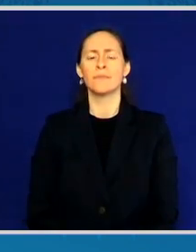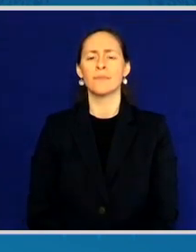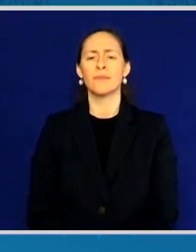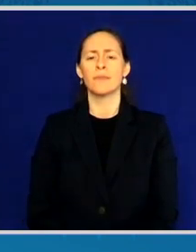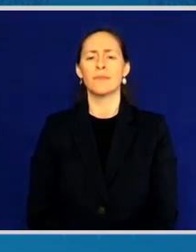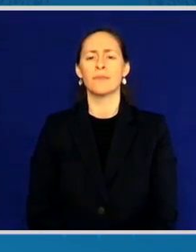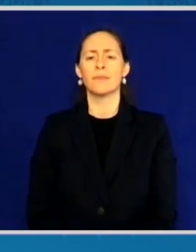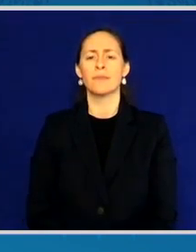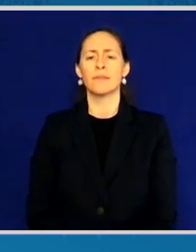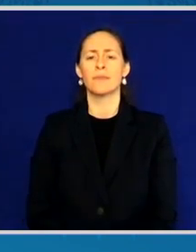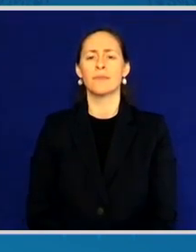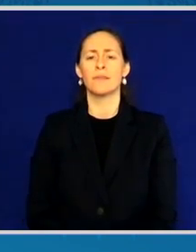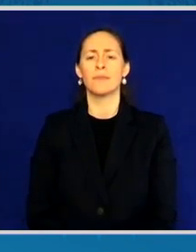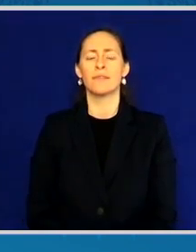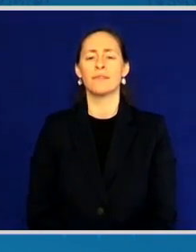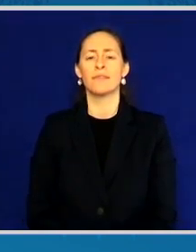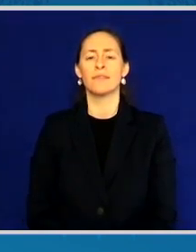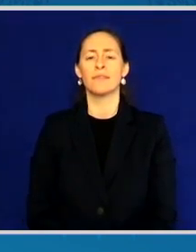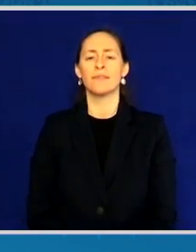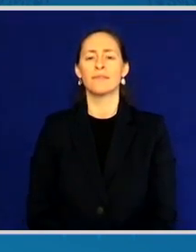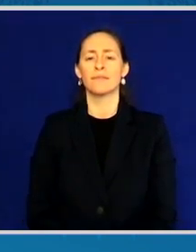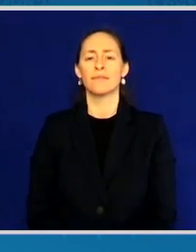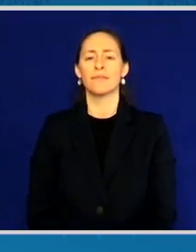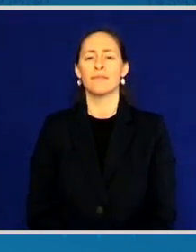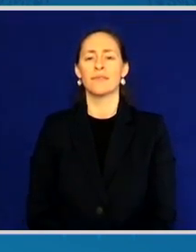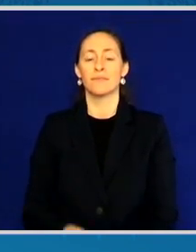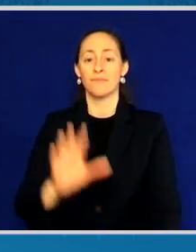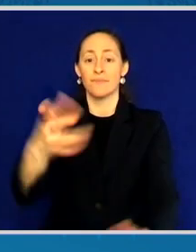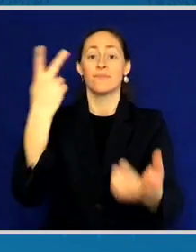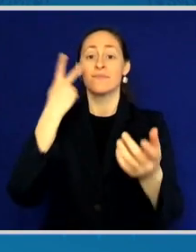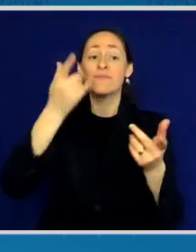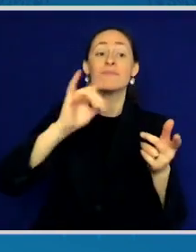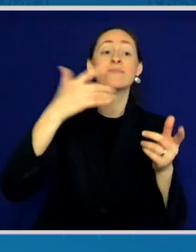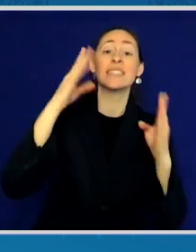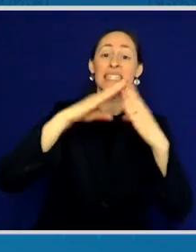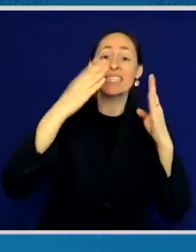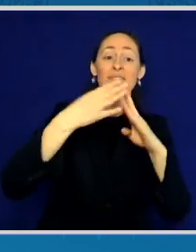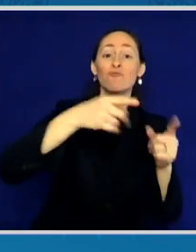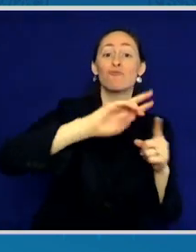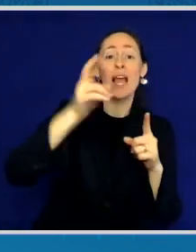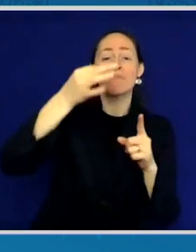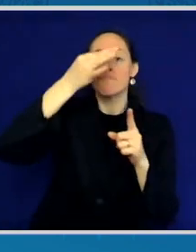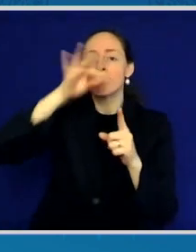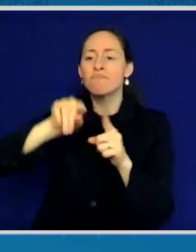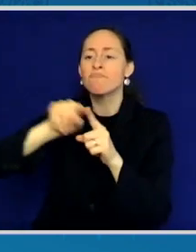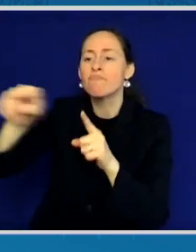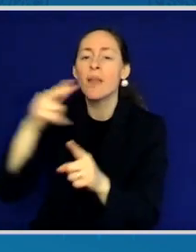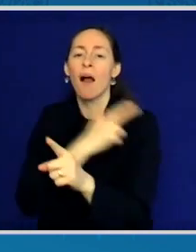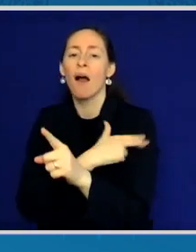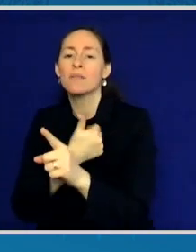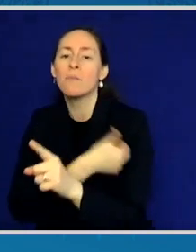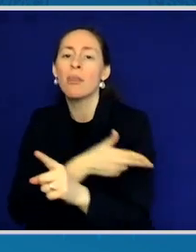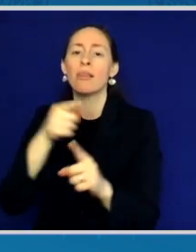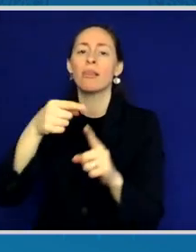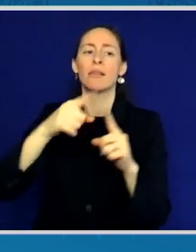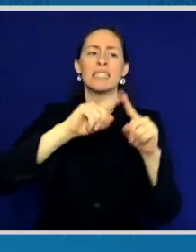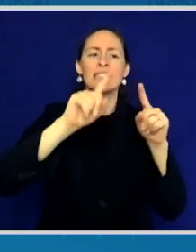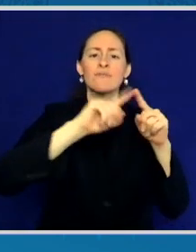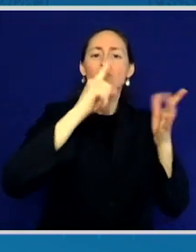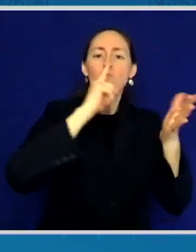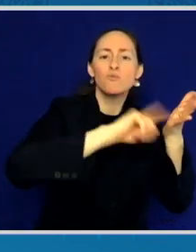sitting alongside world-class hospitals, level 1 research universities, research